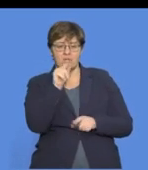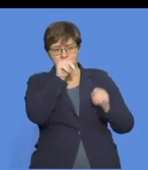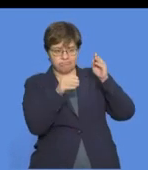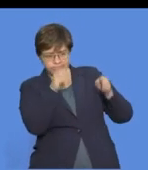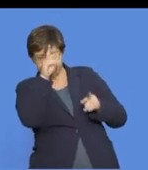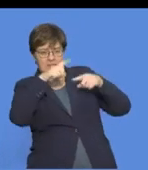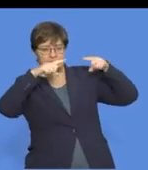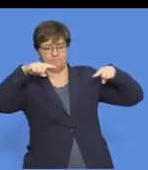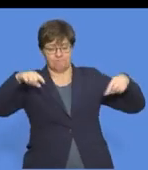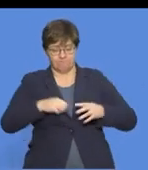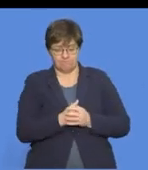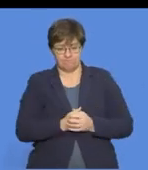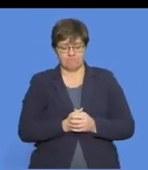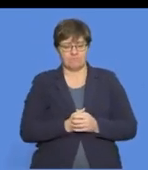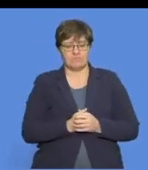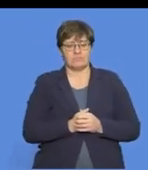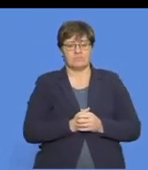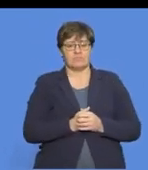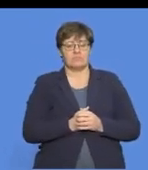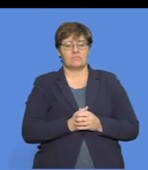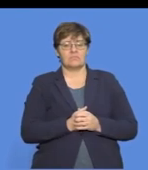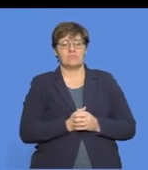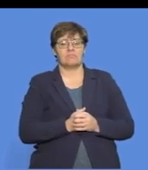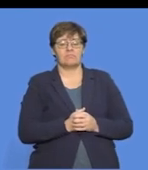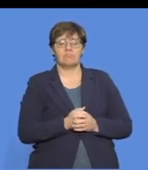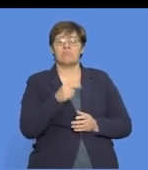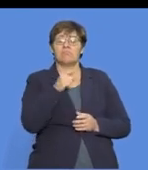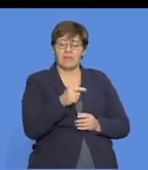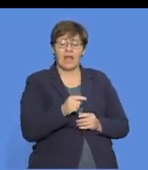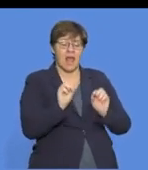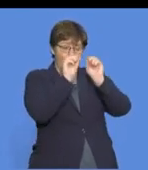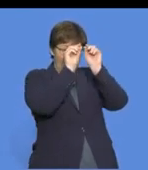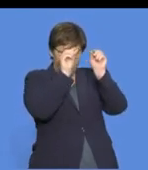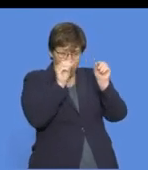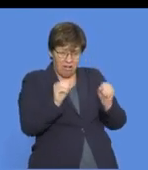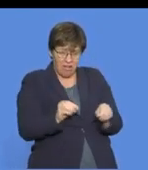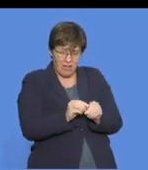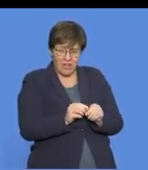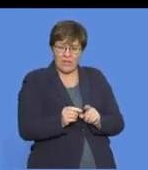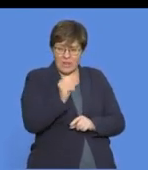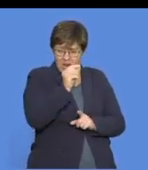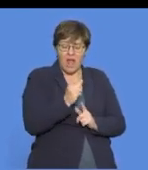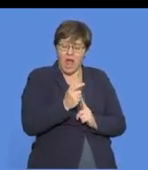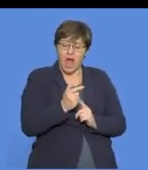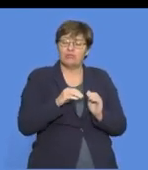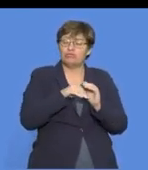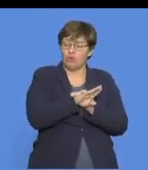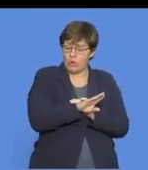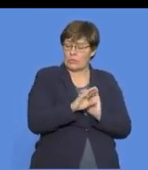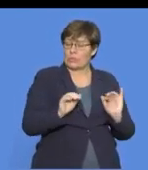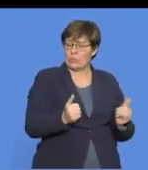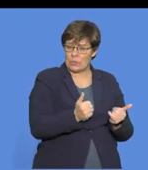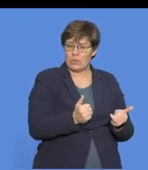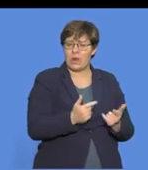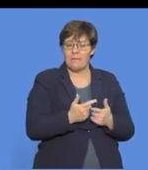Okay. Parenchyma cells have thin walls. They're great for storage, but they're really, really bad for support. So where